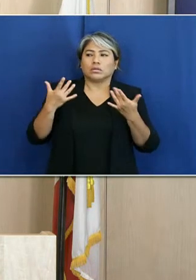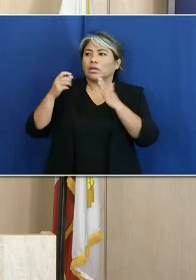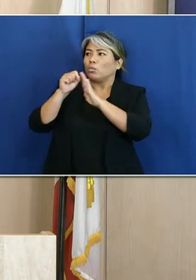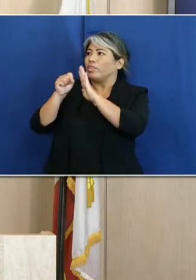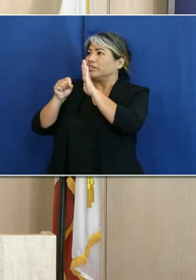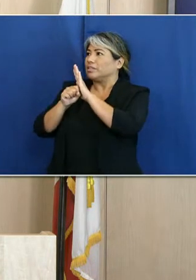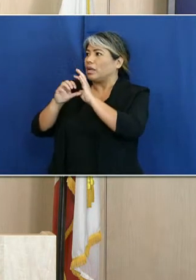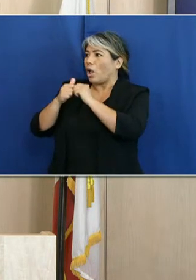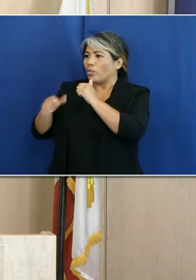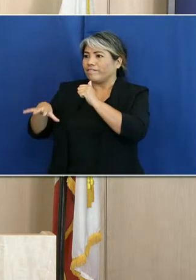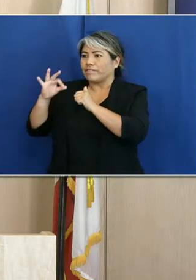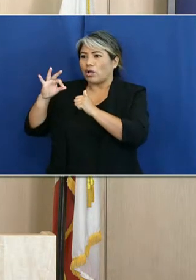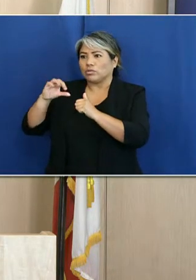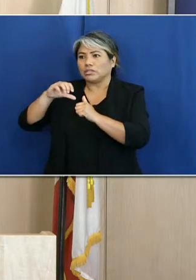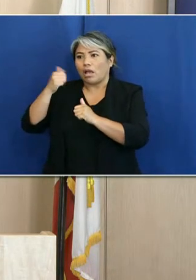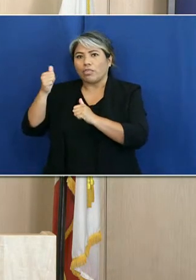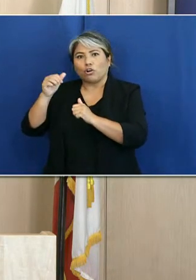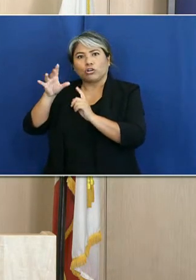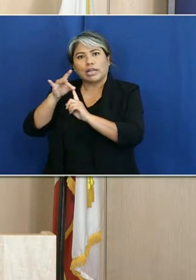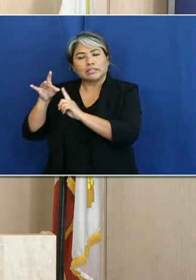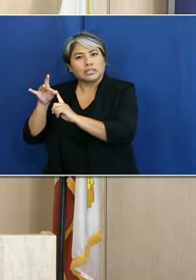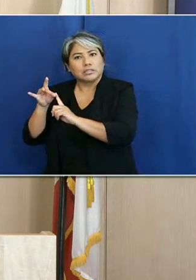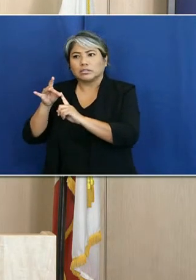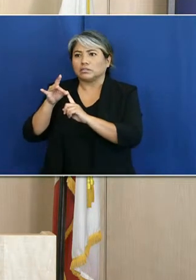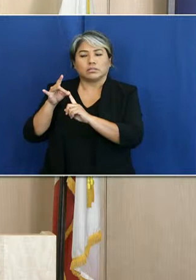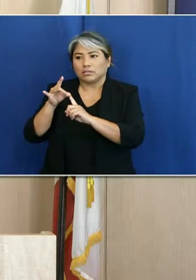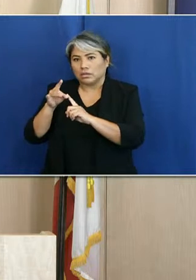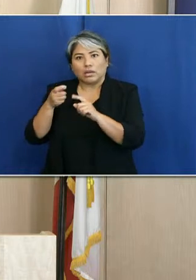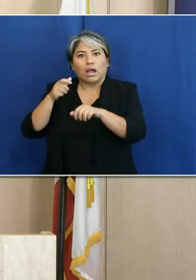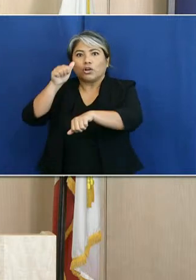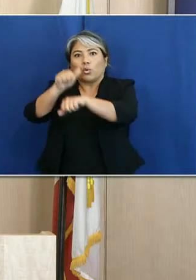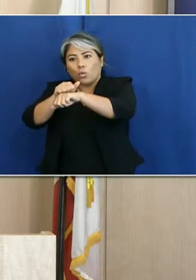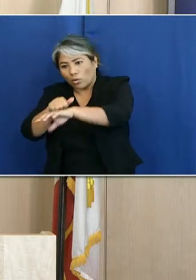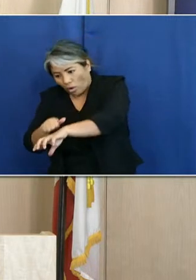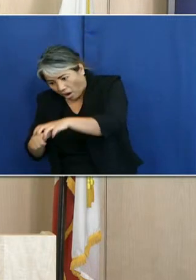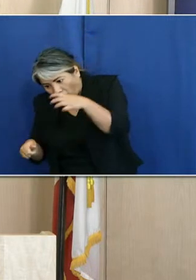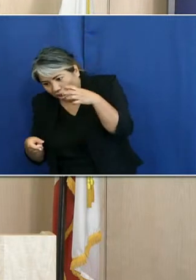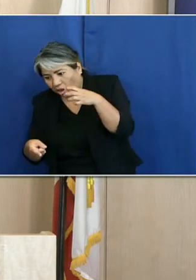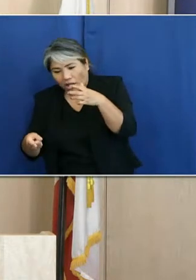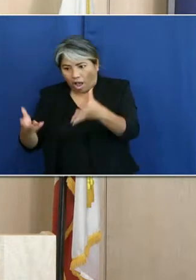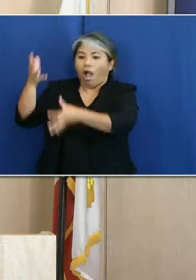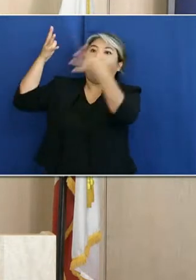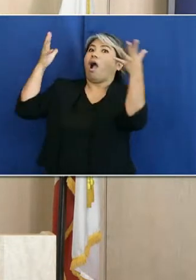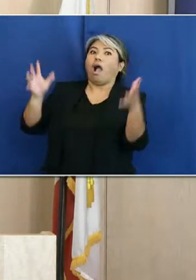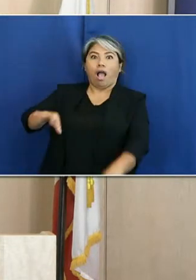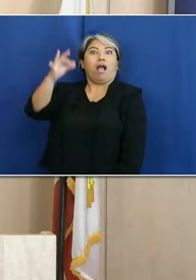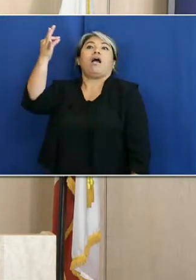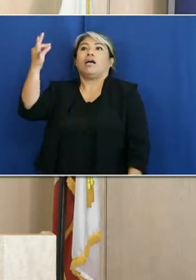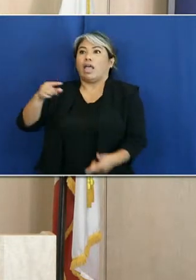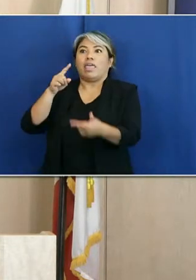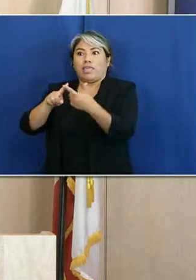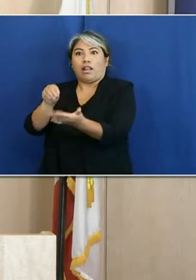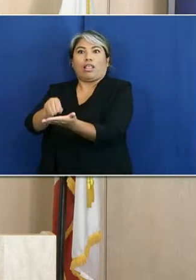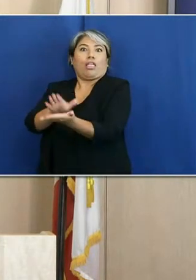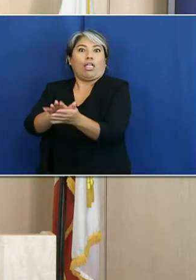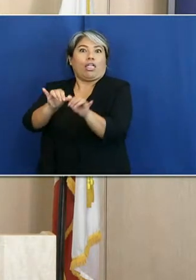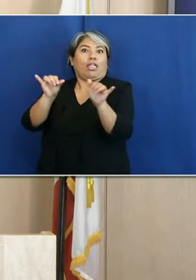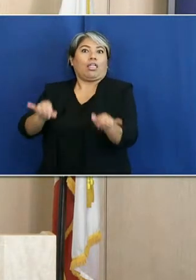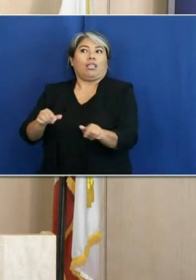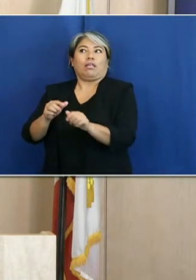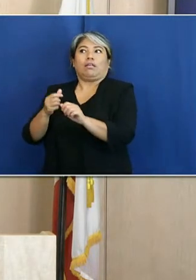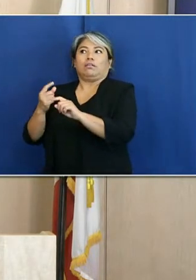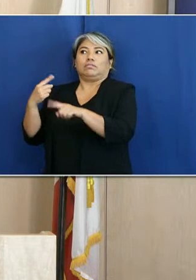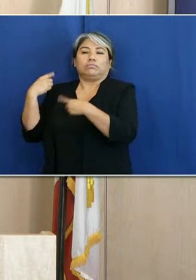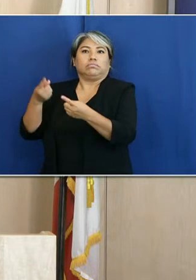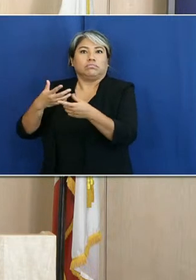these additional cases, what rock they found them under in terms of assigning them now retroactively, now that it looked like